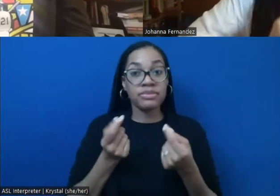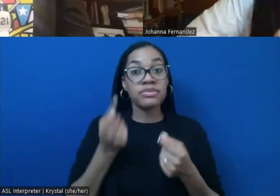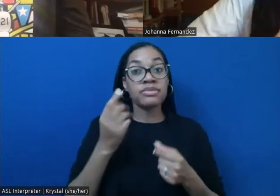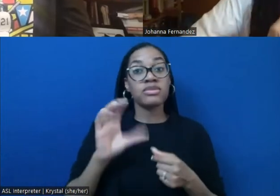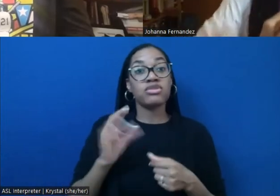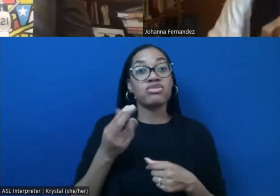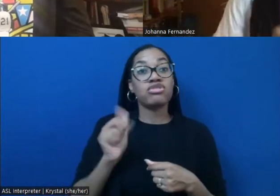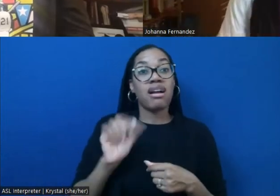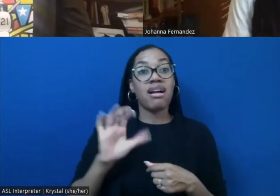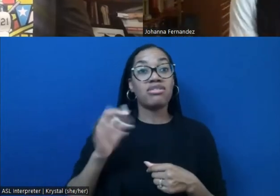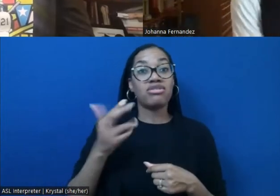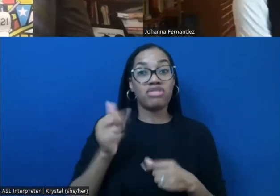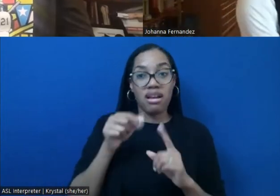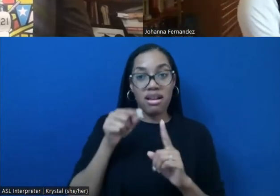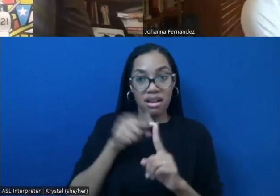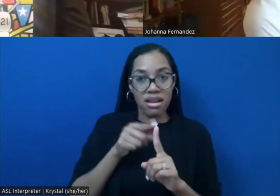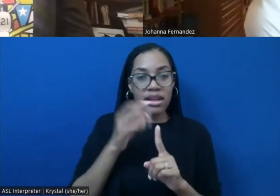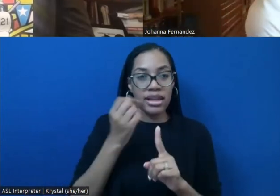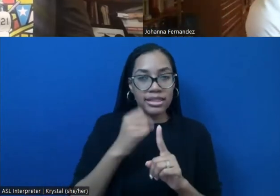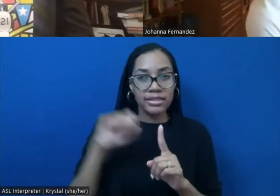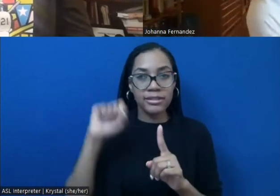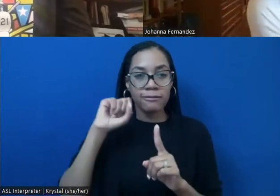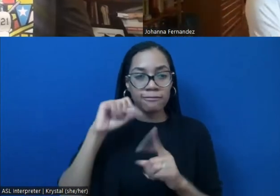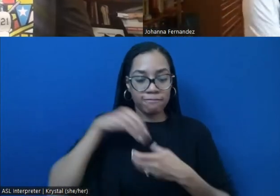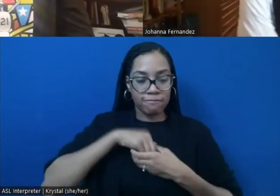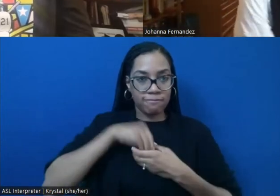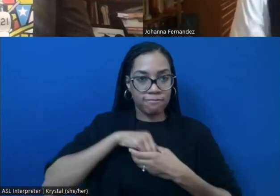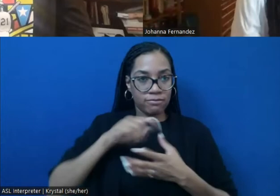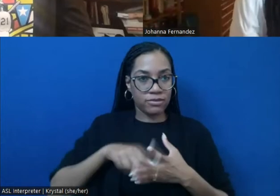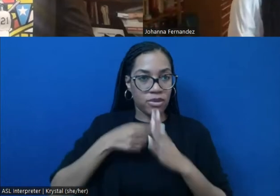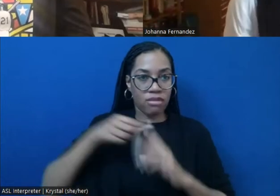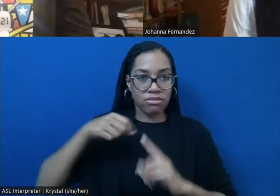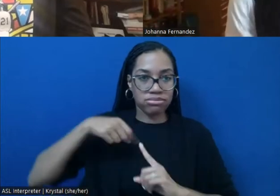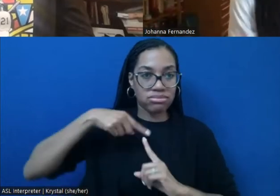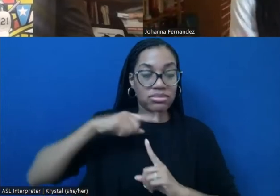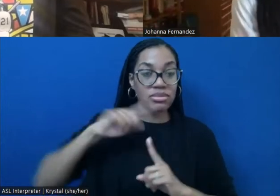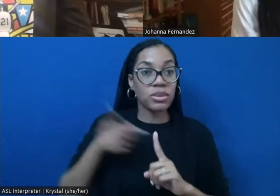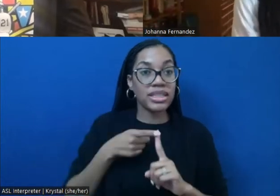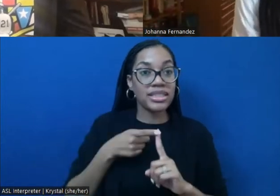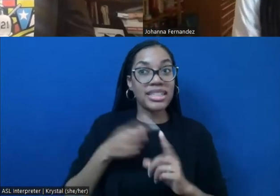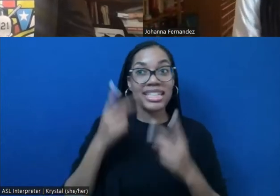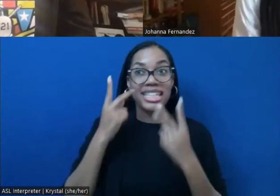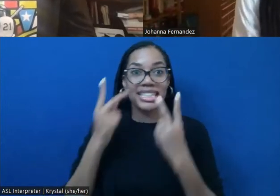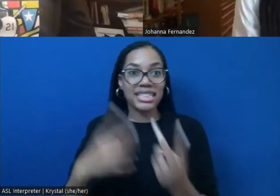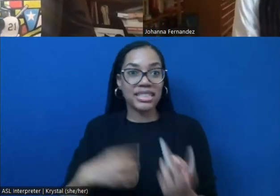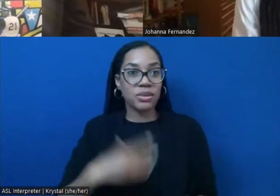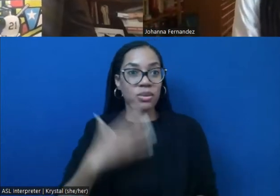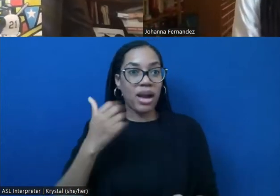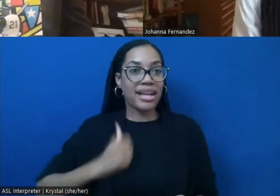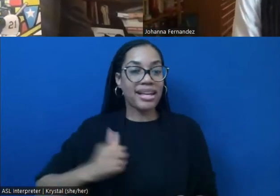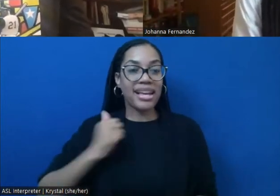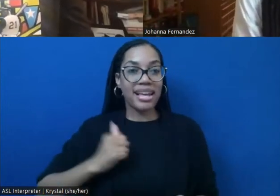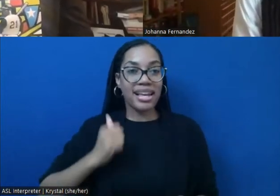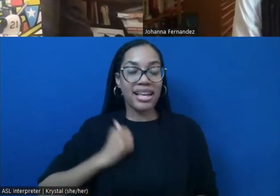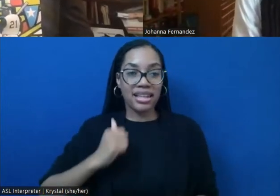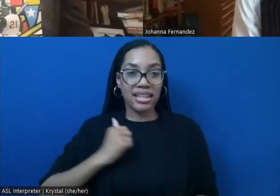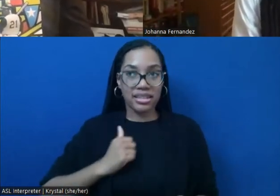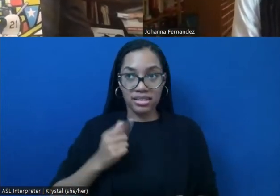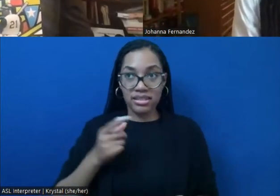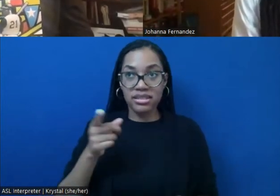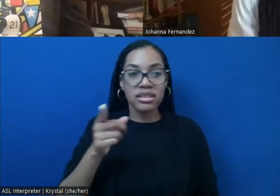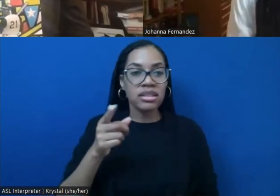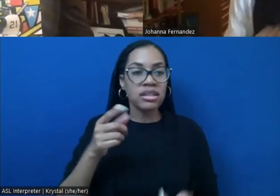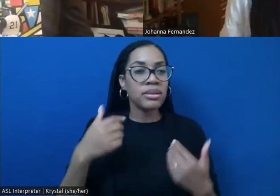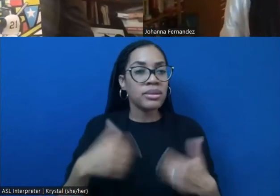he encounters terror on the part of white gangs who are